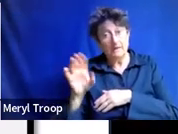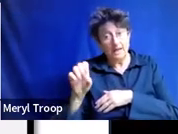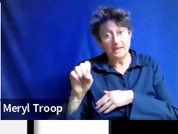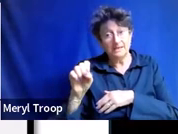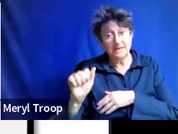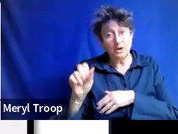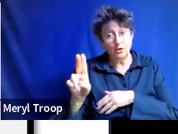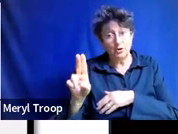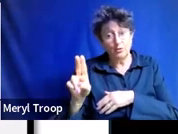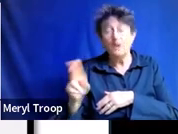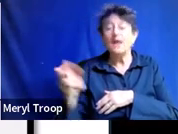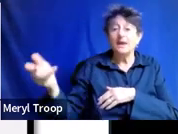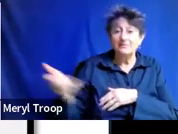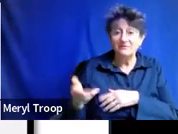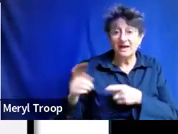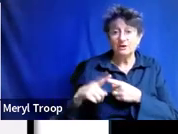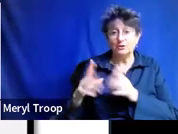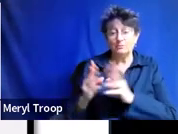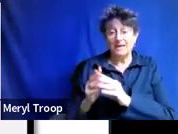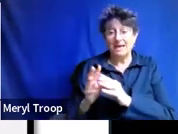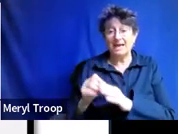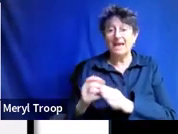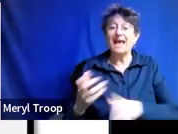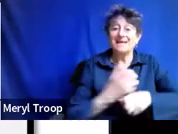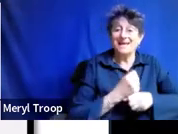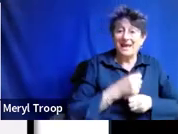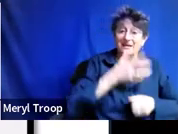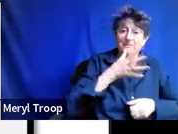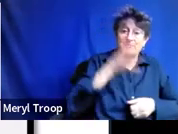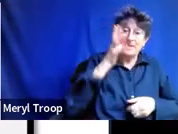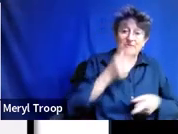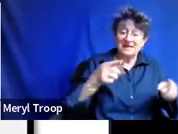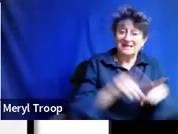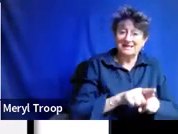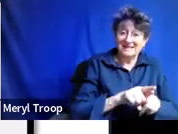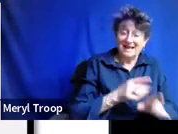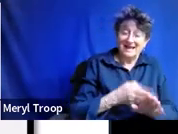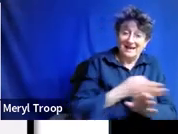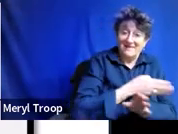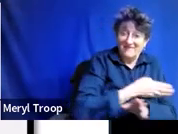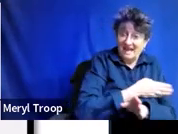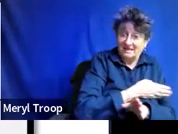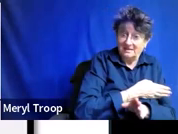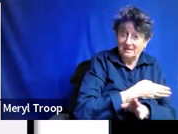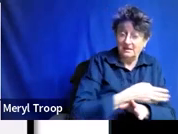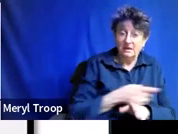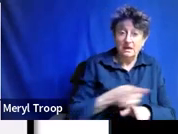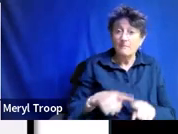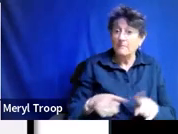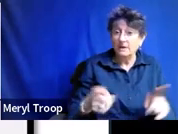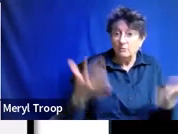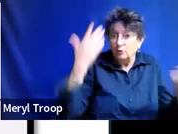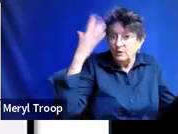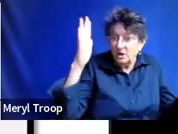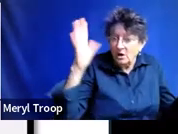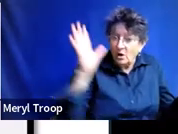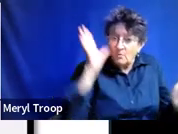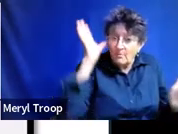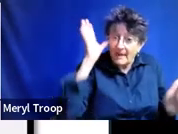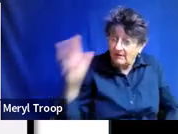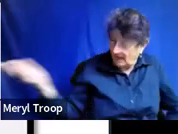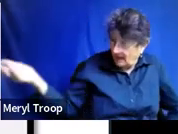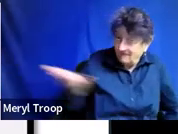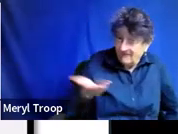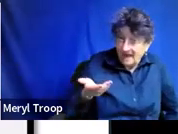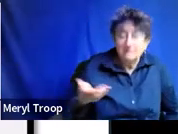get that parental consent ahead of time. But if you didn't know and the parent brought them, just document that on the written notice saying that, you know, the